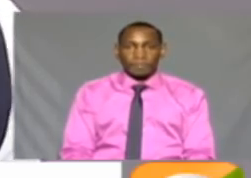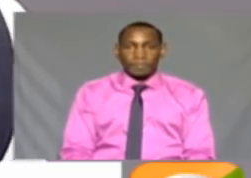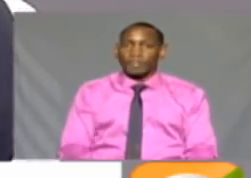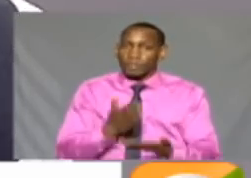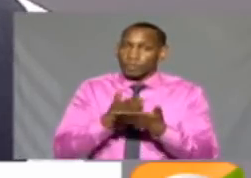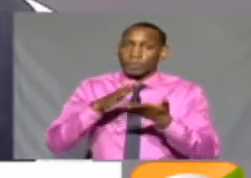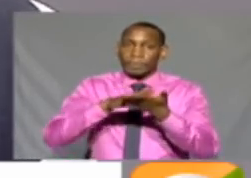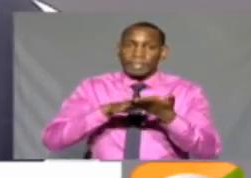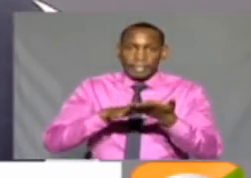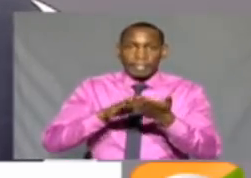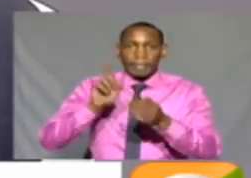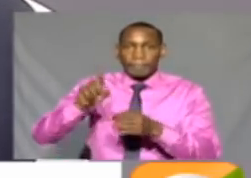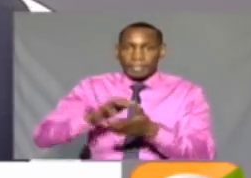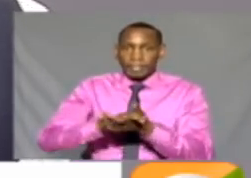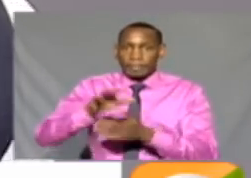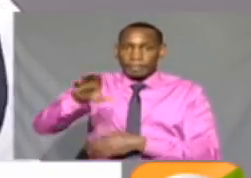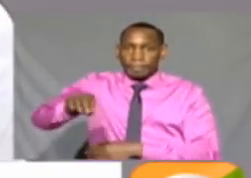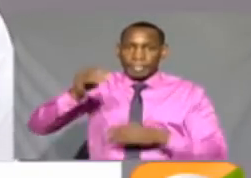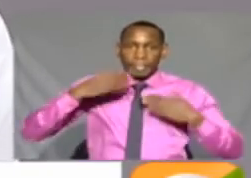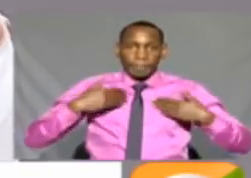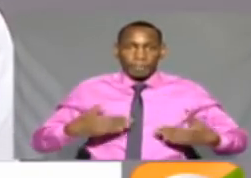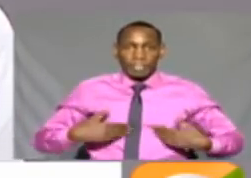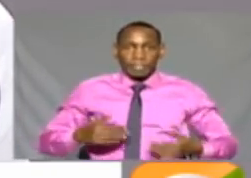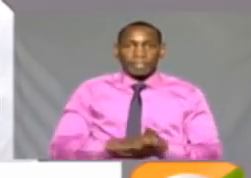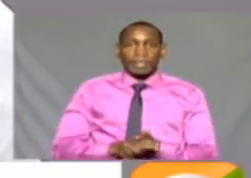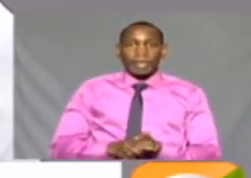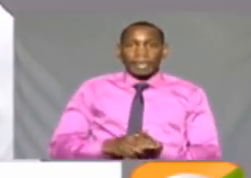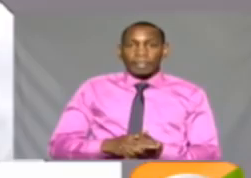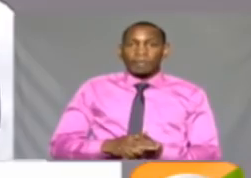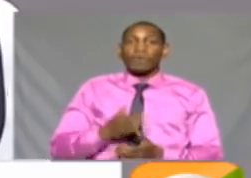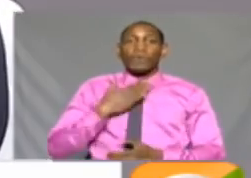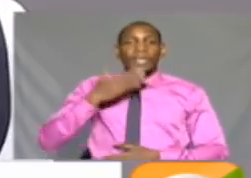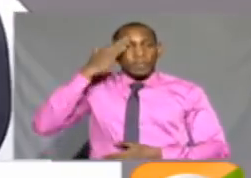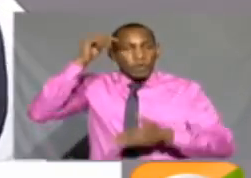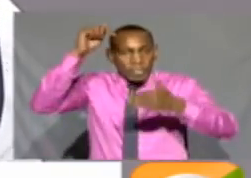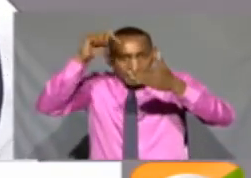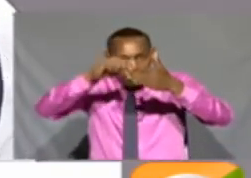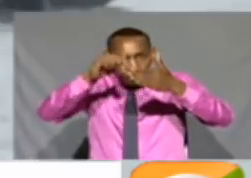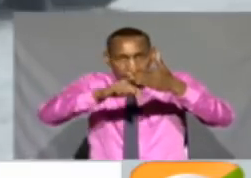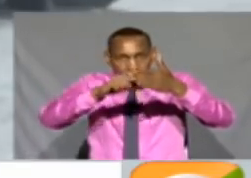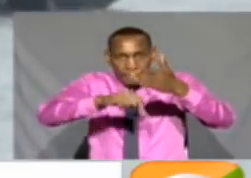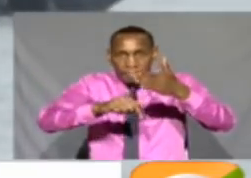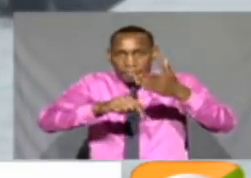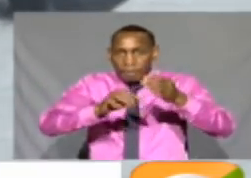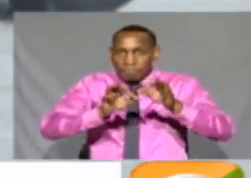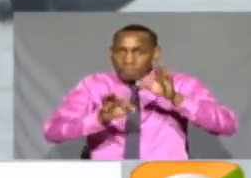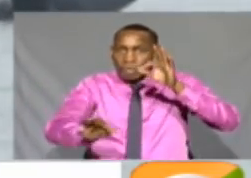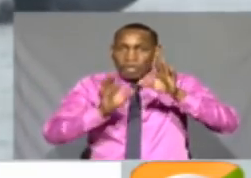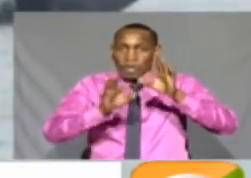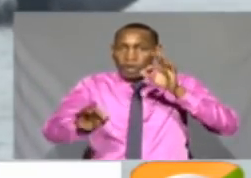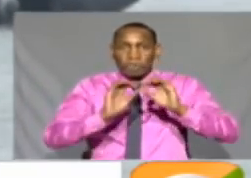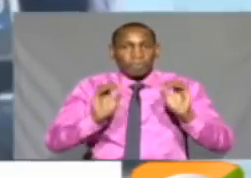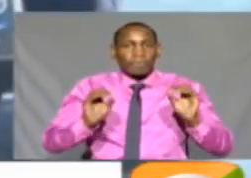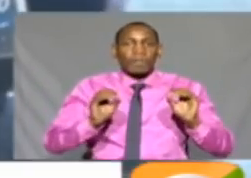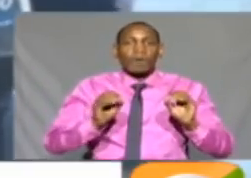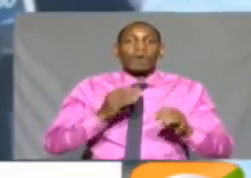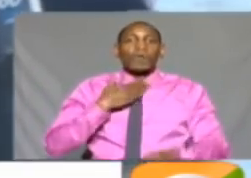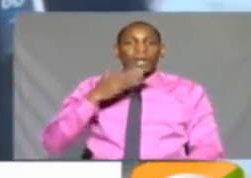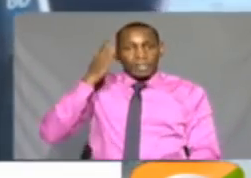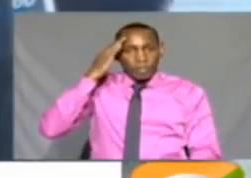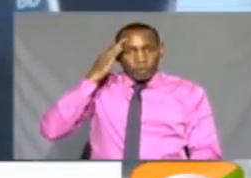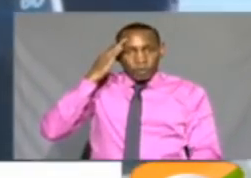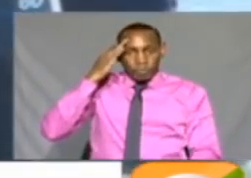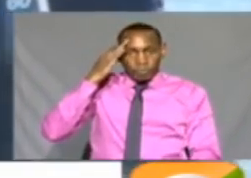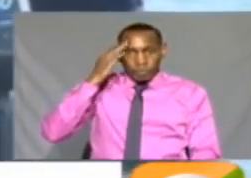basically out there to take care of the bodies. We don't want to know how deep that sea is. All we know is the Kenyan Navy is